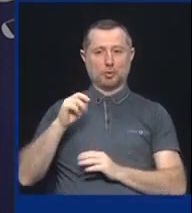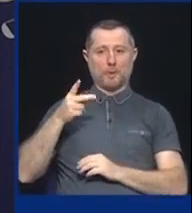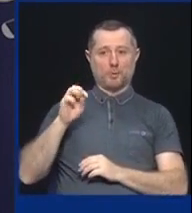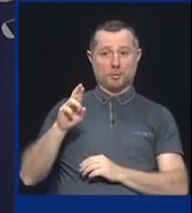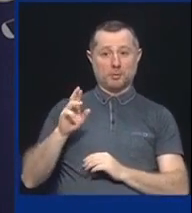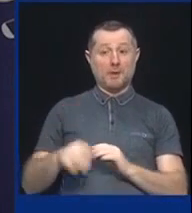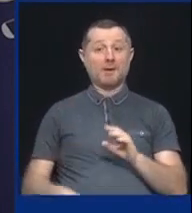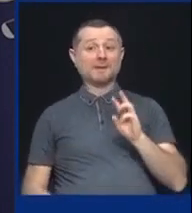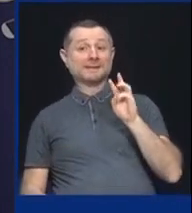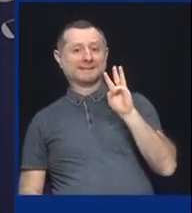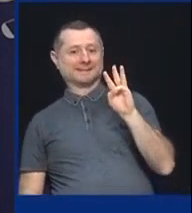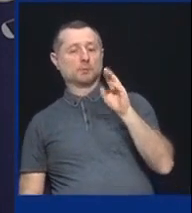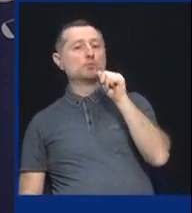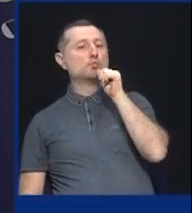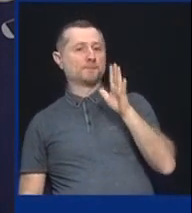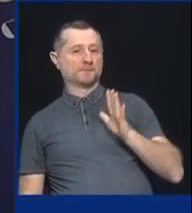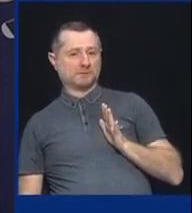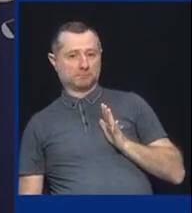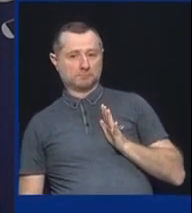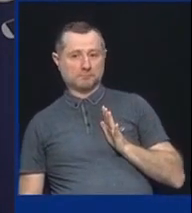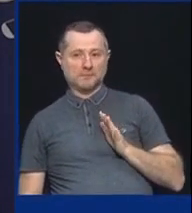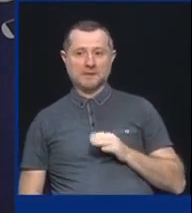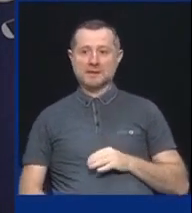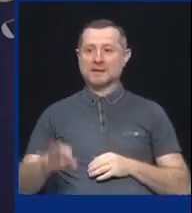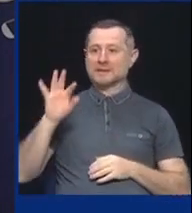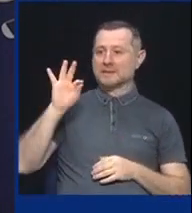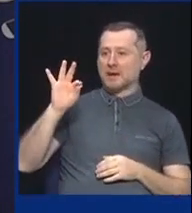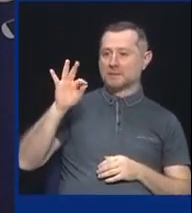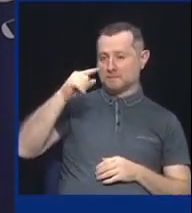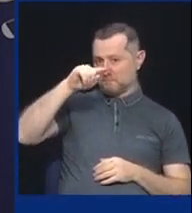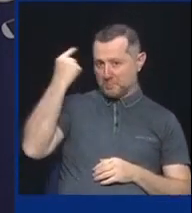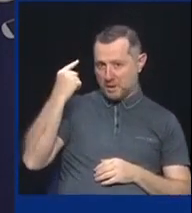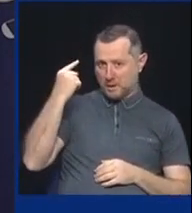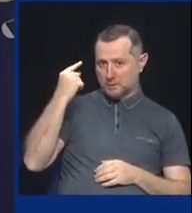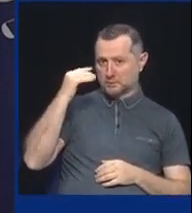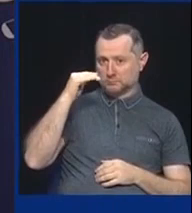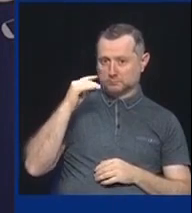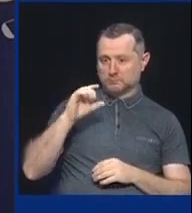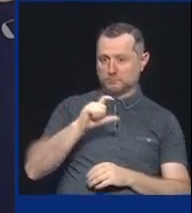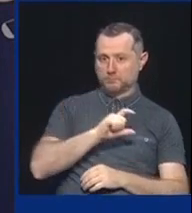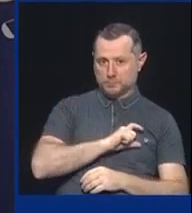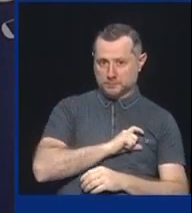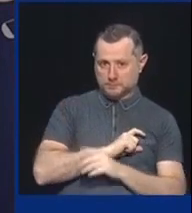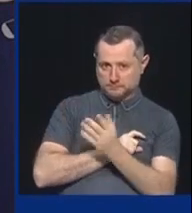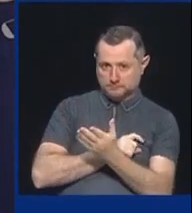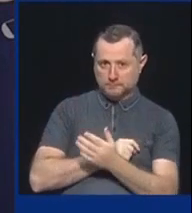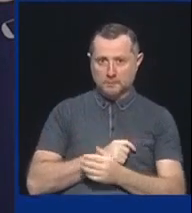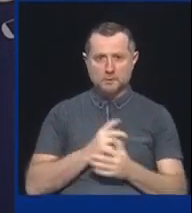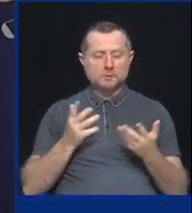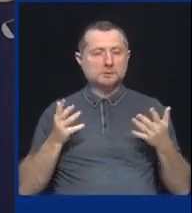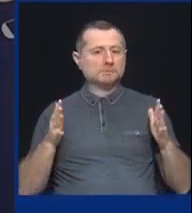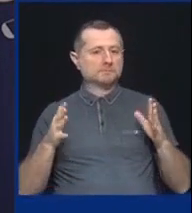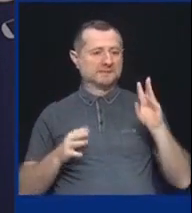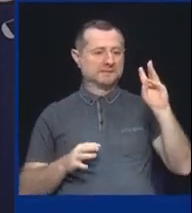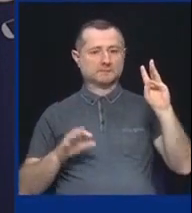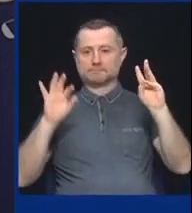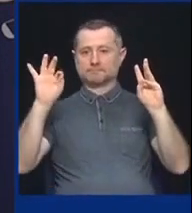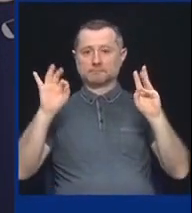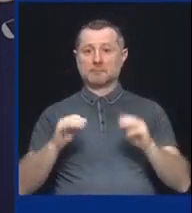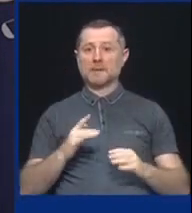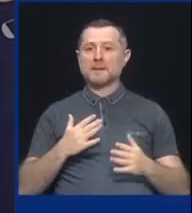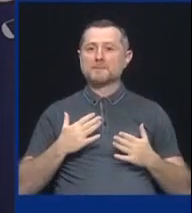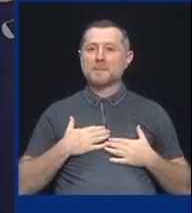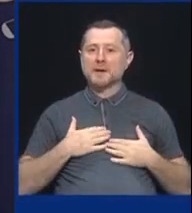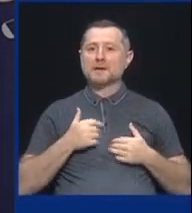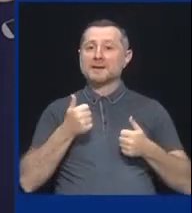9 black troopers. I'm very proud of the diversity of my administration. It's more diverse than any administration